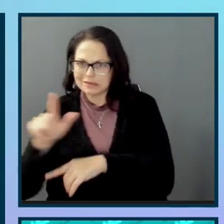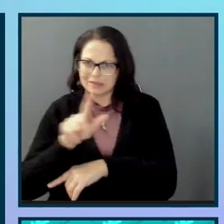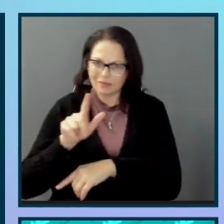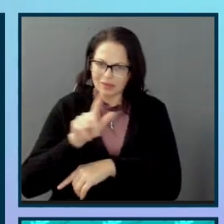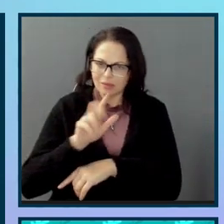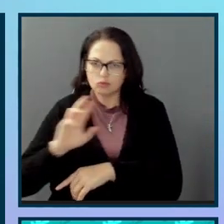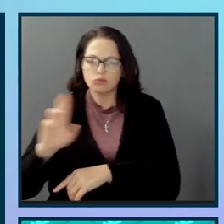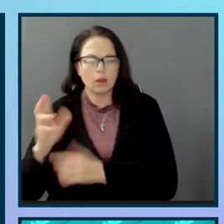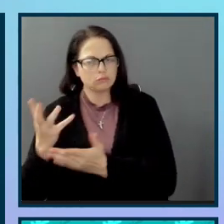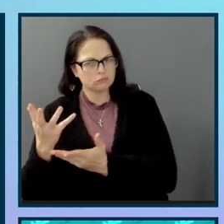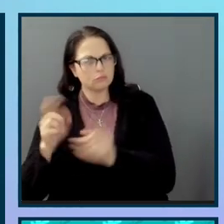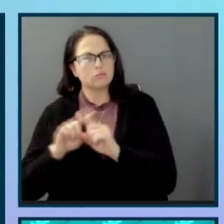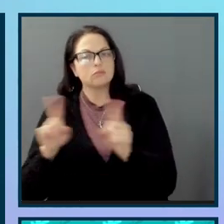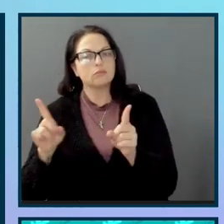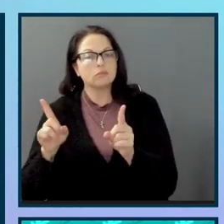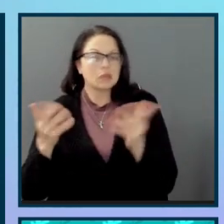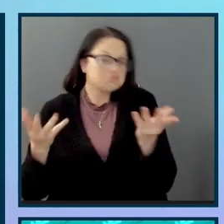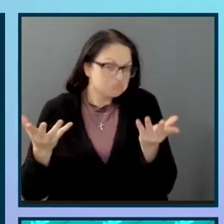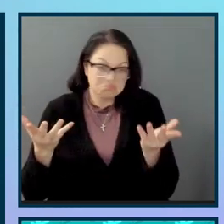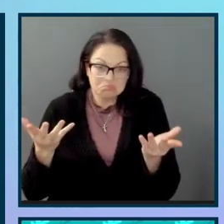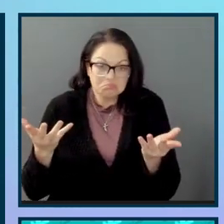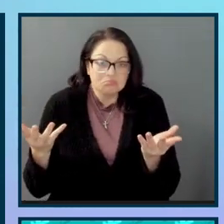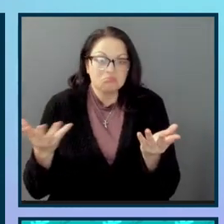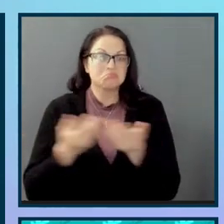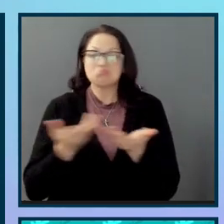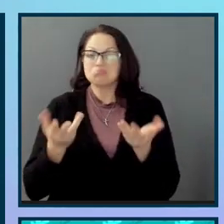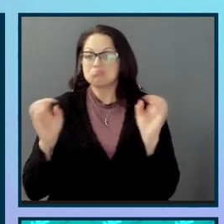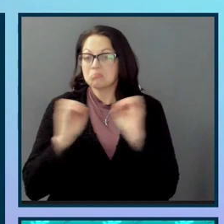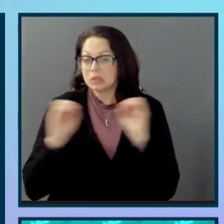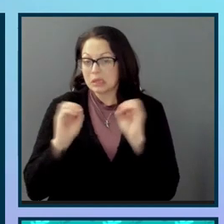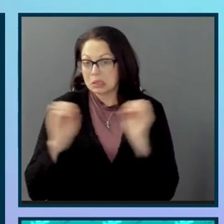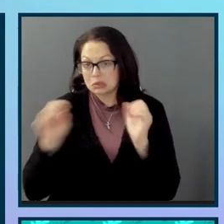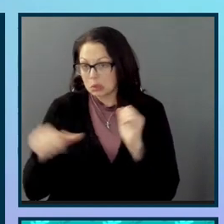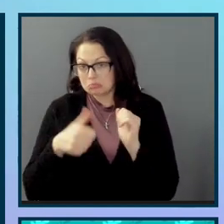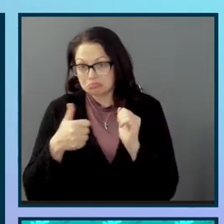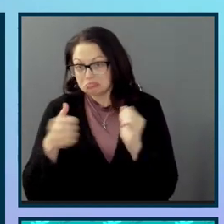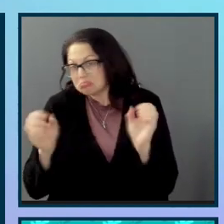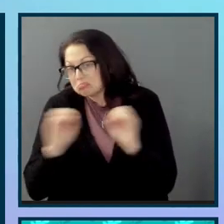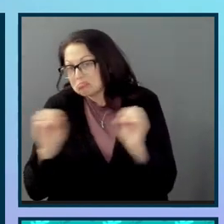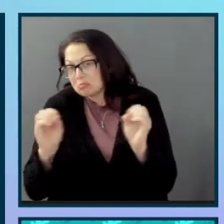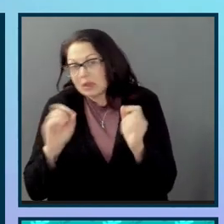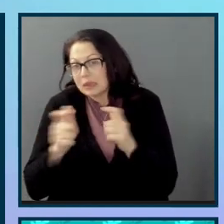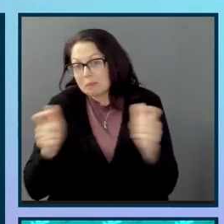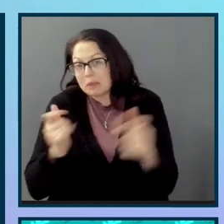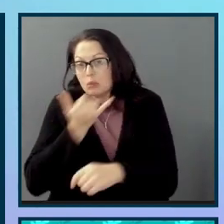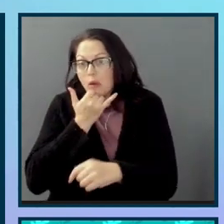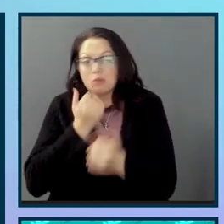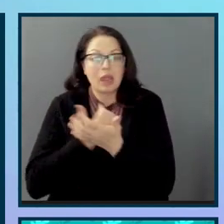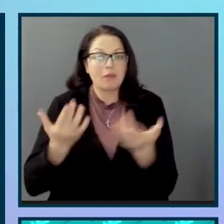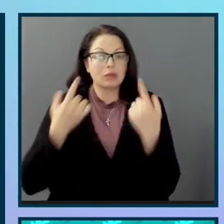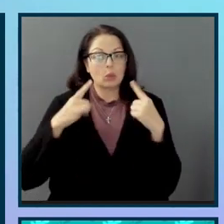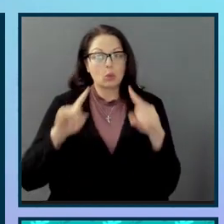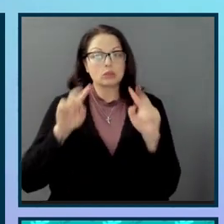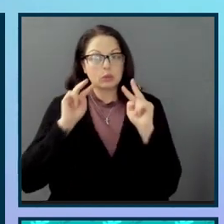right. But apart from that, no, there are no red flags really. So everything works. We see the focus.